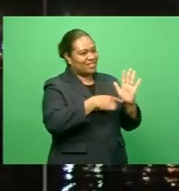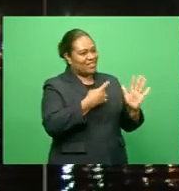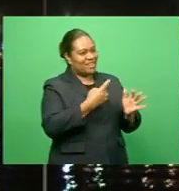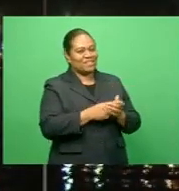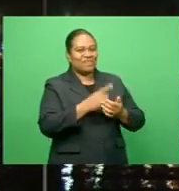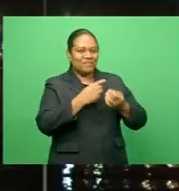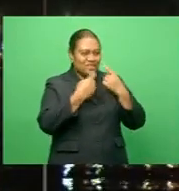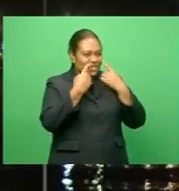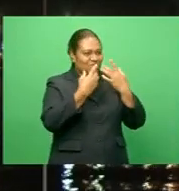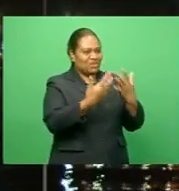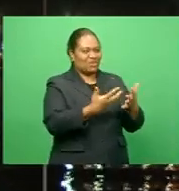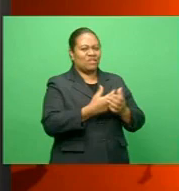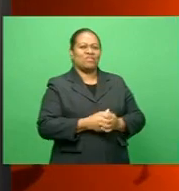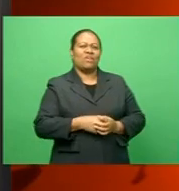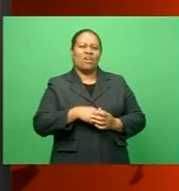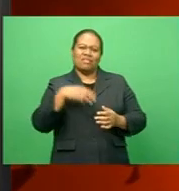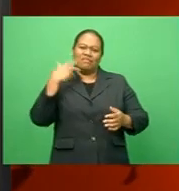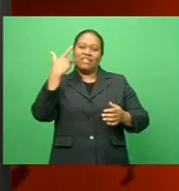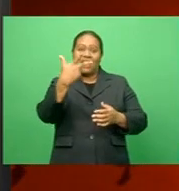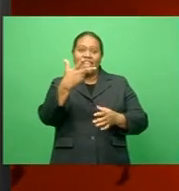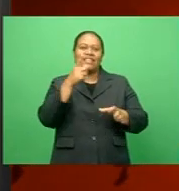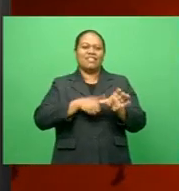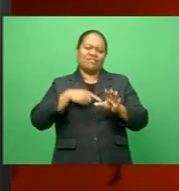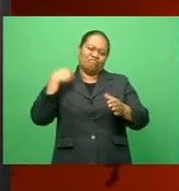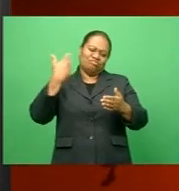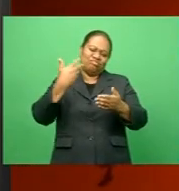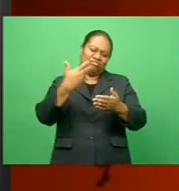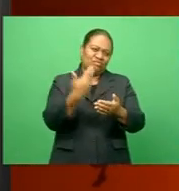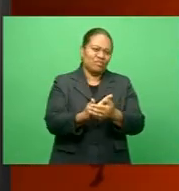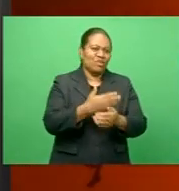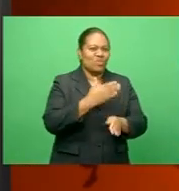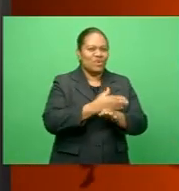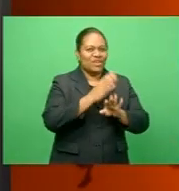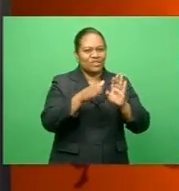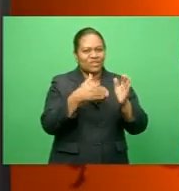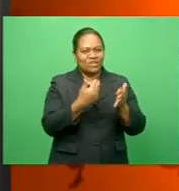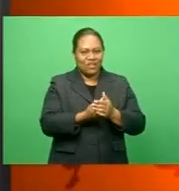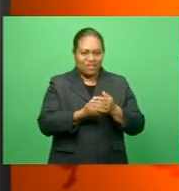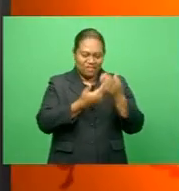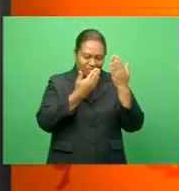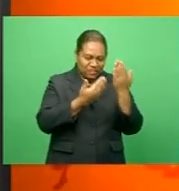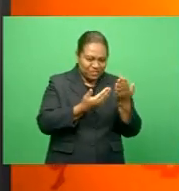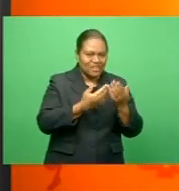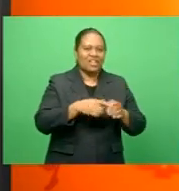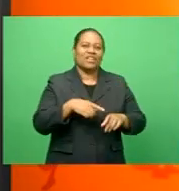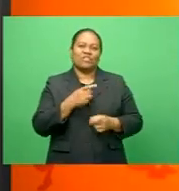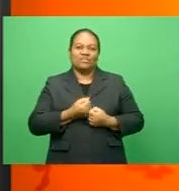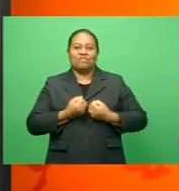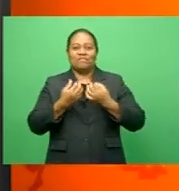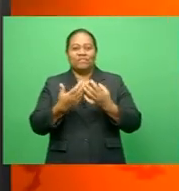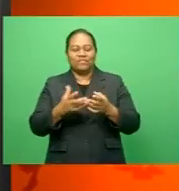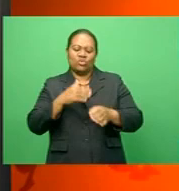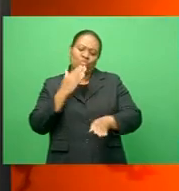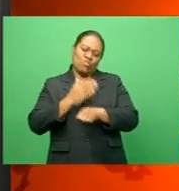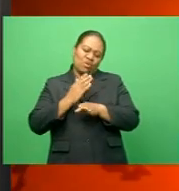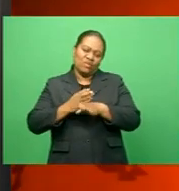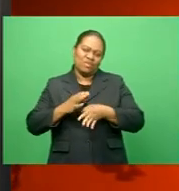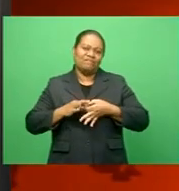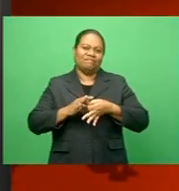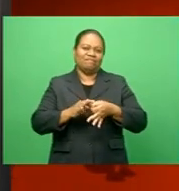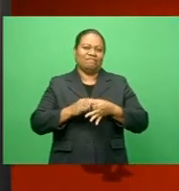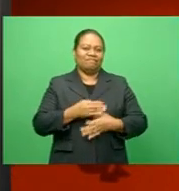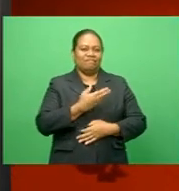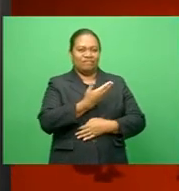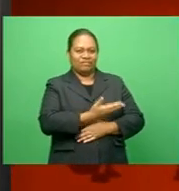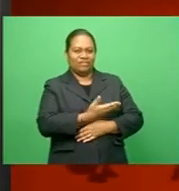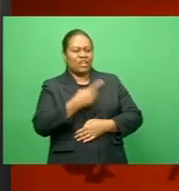up with my antiques in studio for the last 8 years. It's been an honor and delight presenting news alongside you. I think I now need to